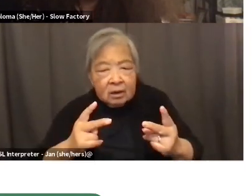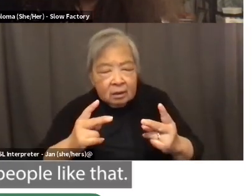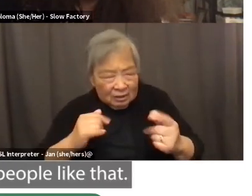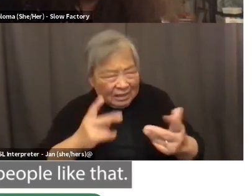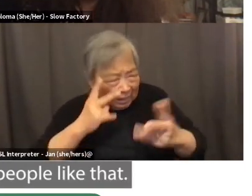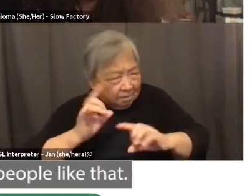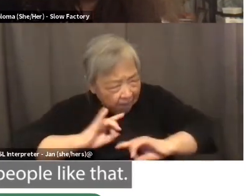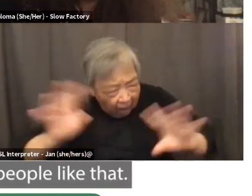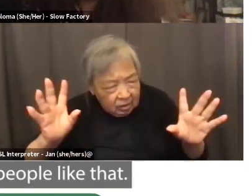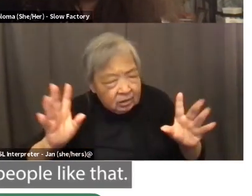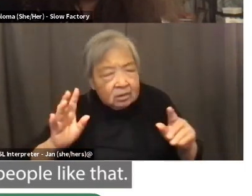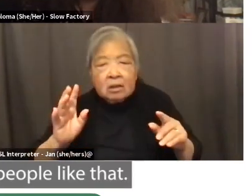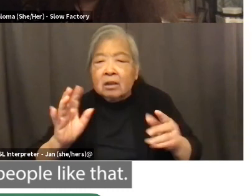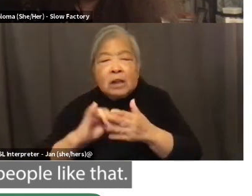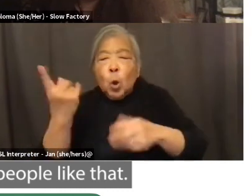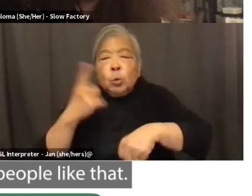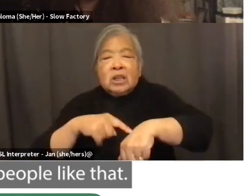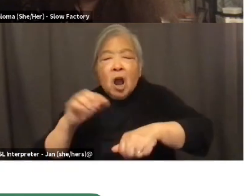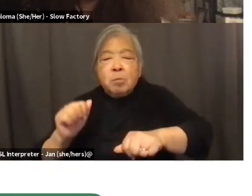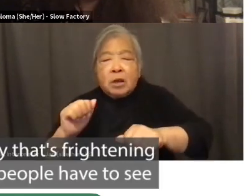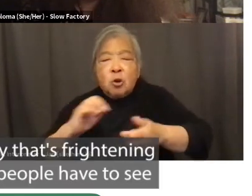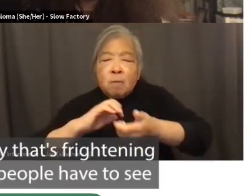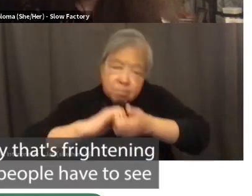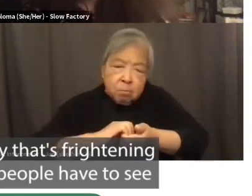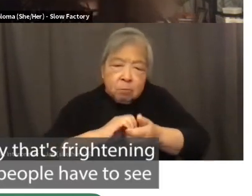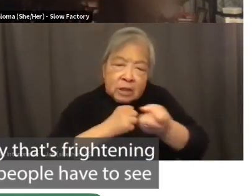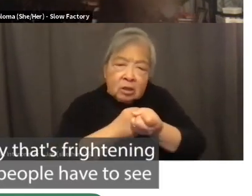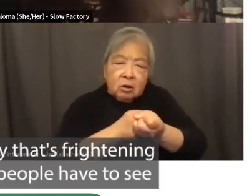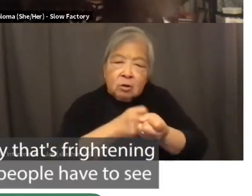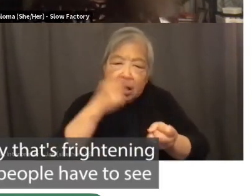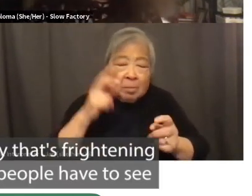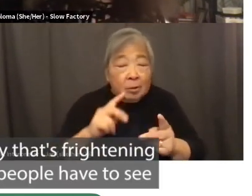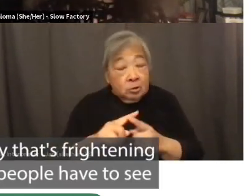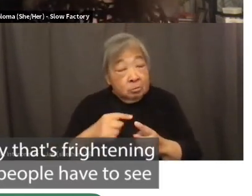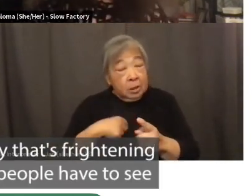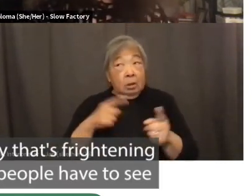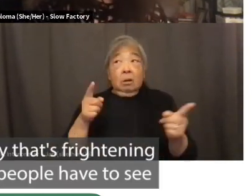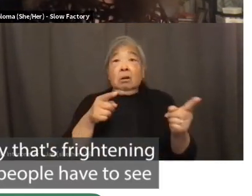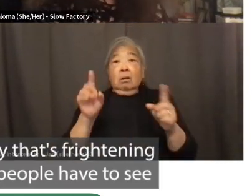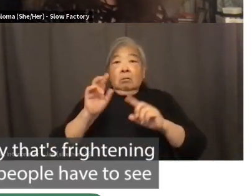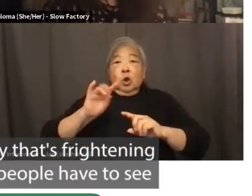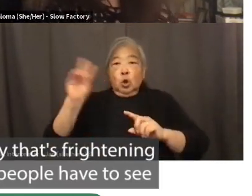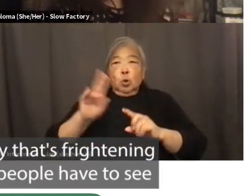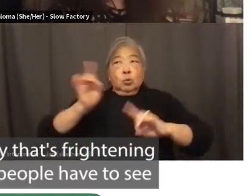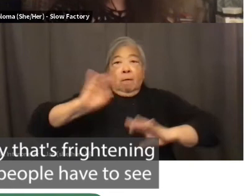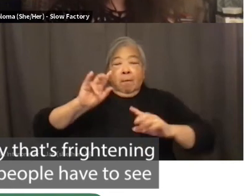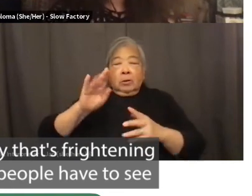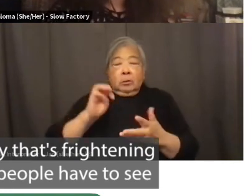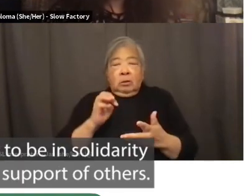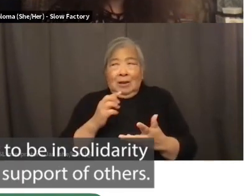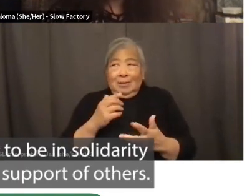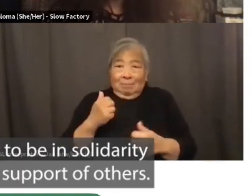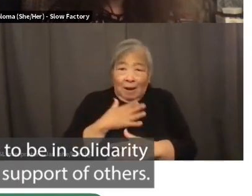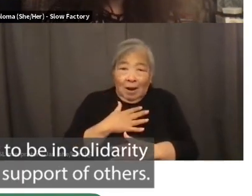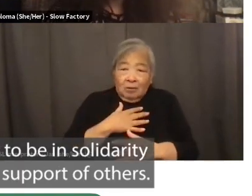violence against Black people. Like that to me is that's frightening, that we feel like people have to